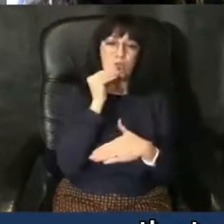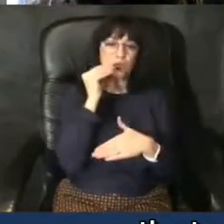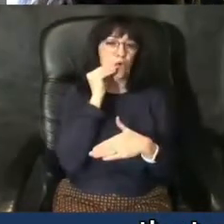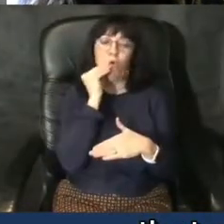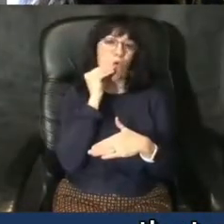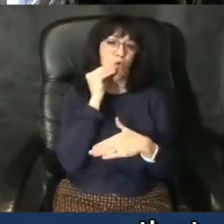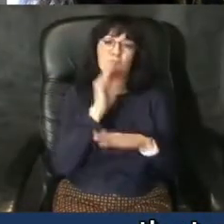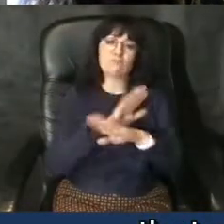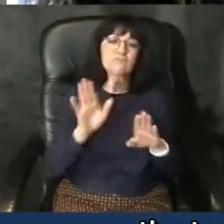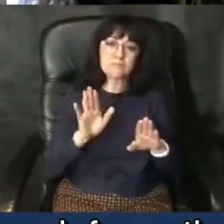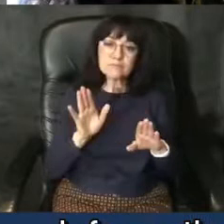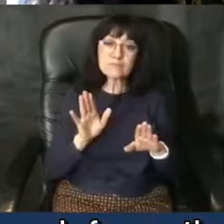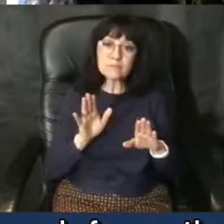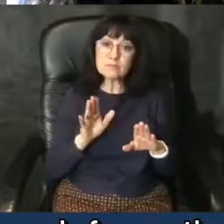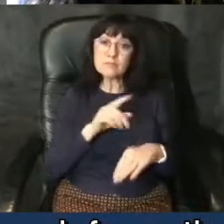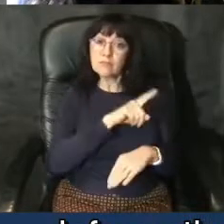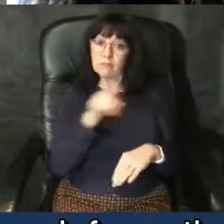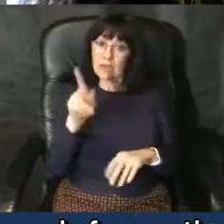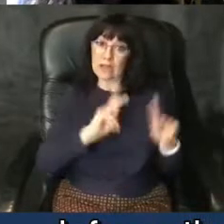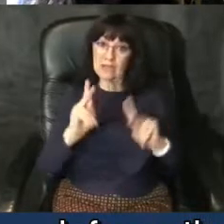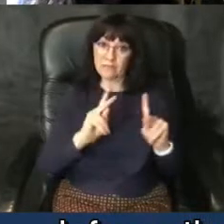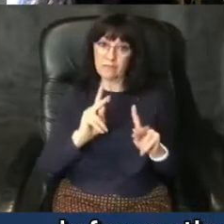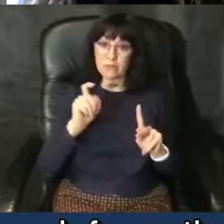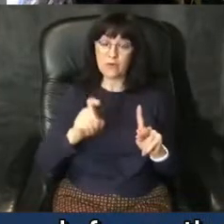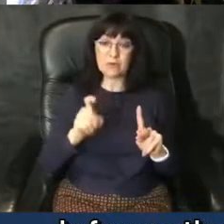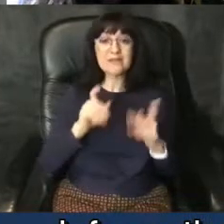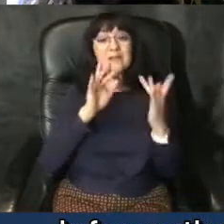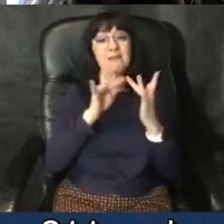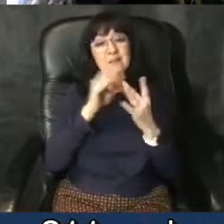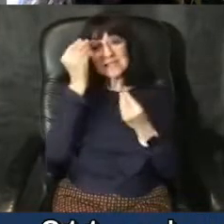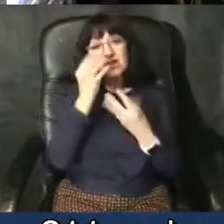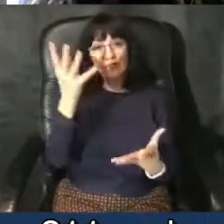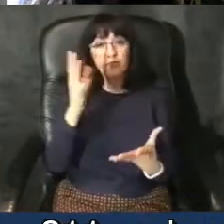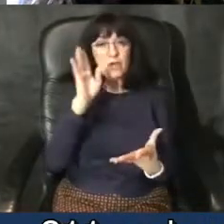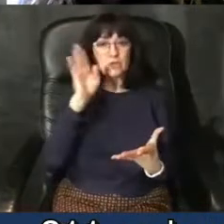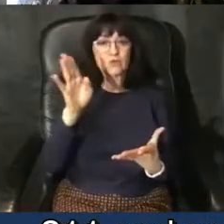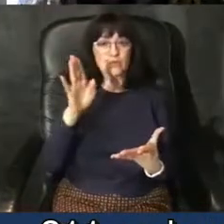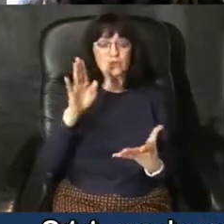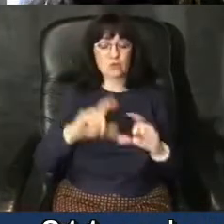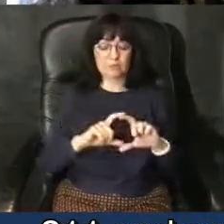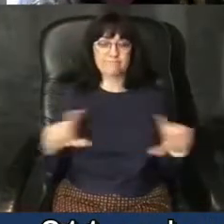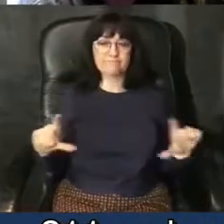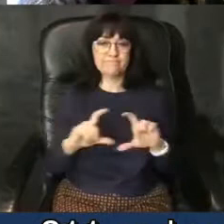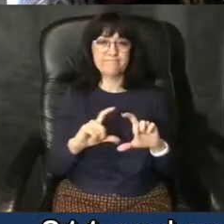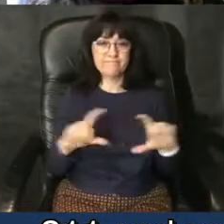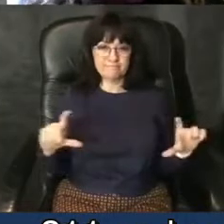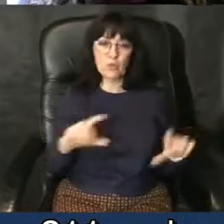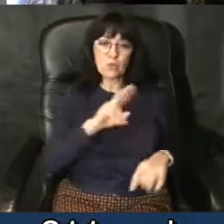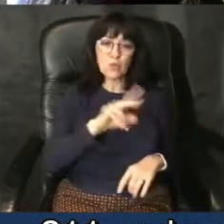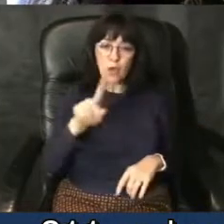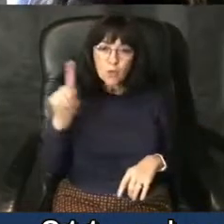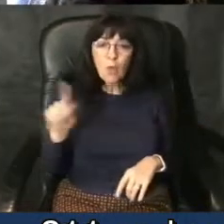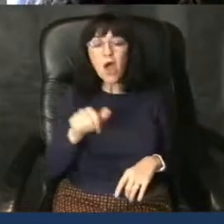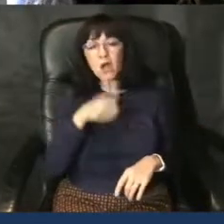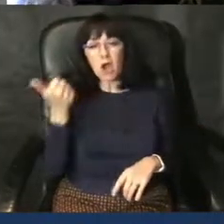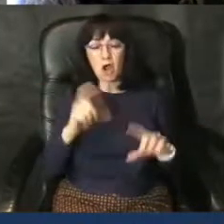individuals have contact information, I know at the end you're going to be providing the 211 and some other information where we can link